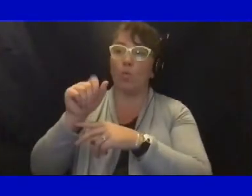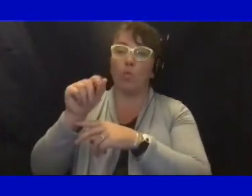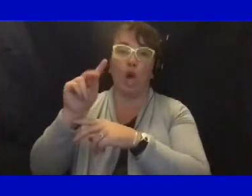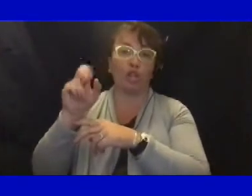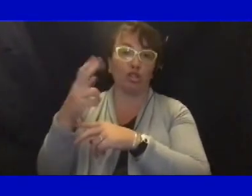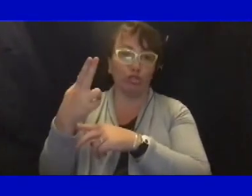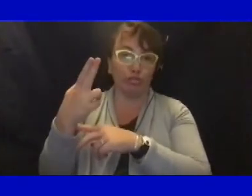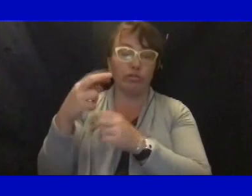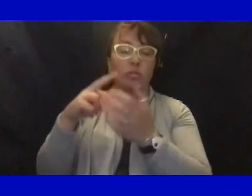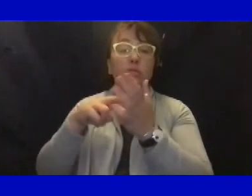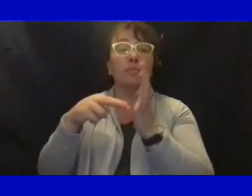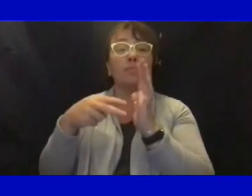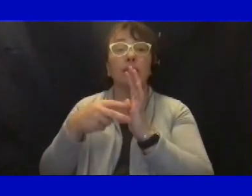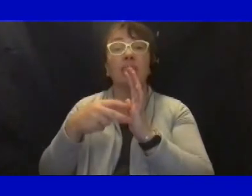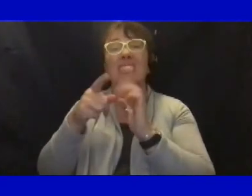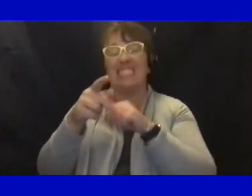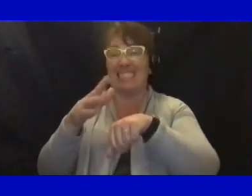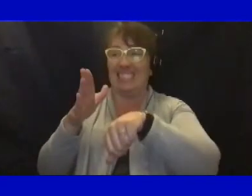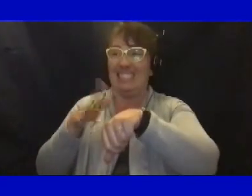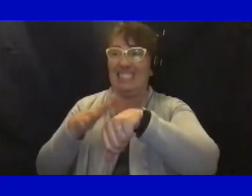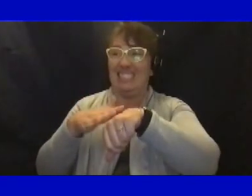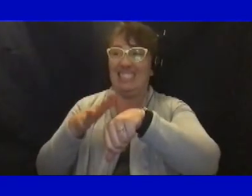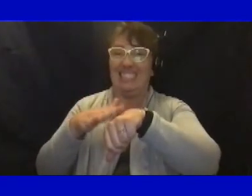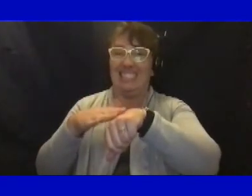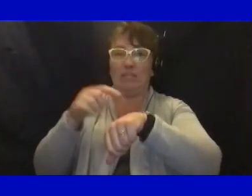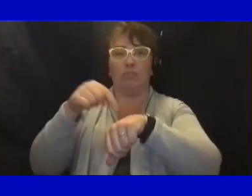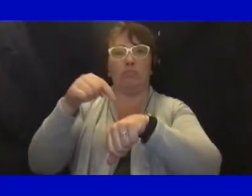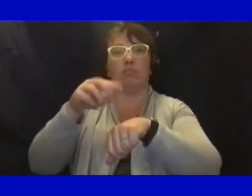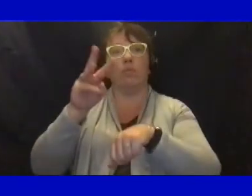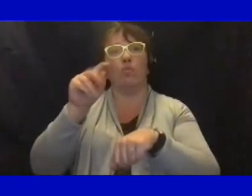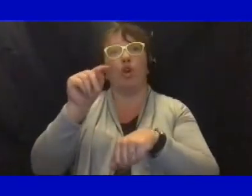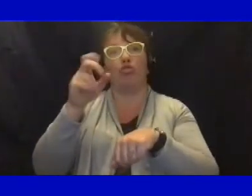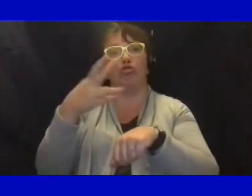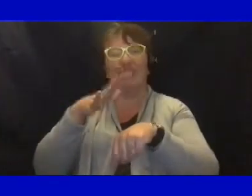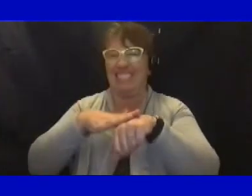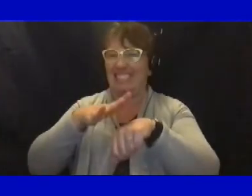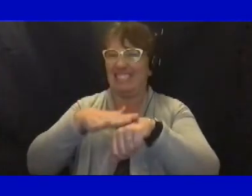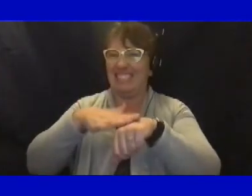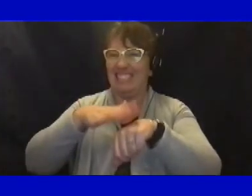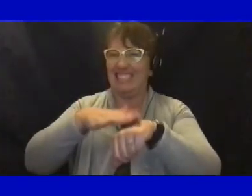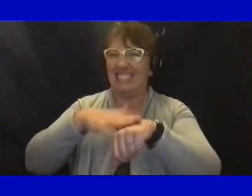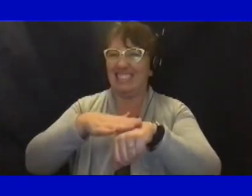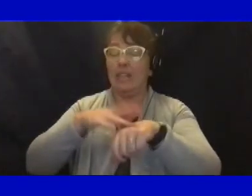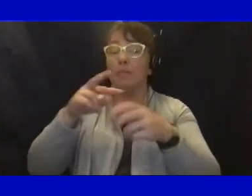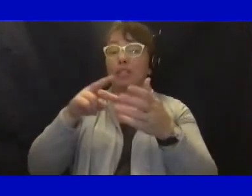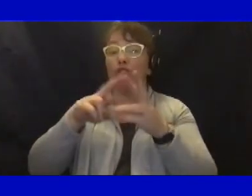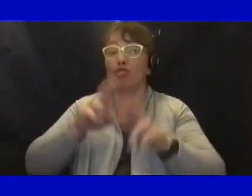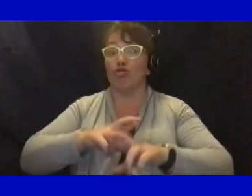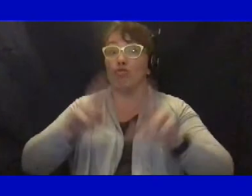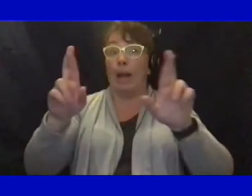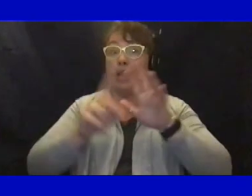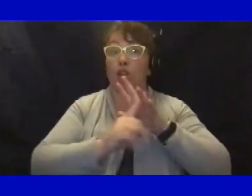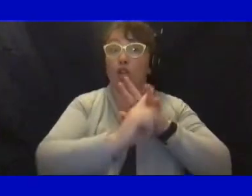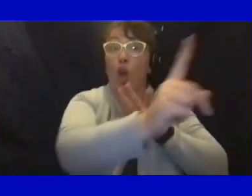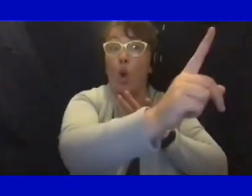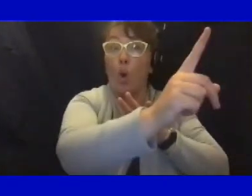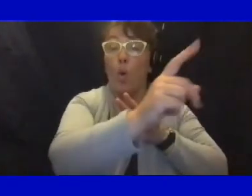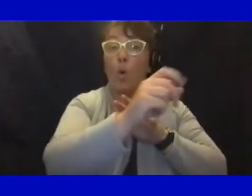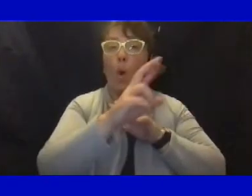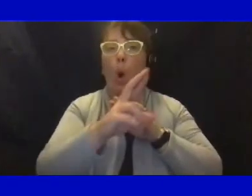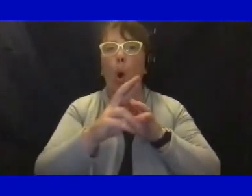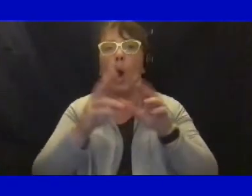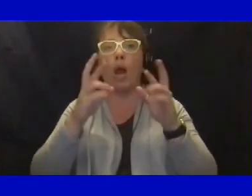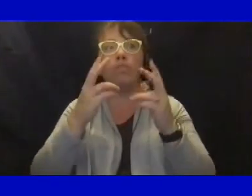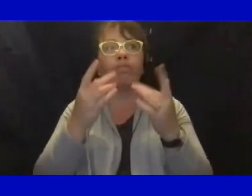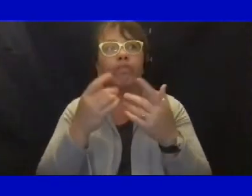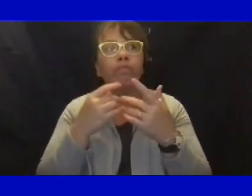where you need to not only be ready, but you need to even be ready to go or even go. So once you get to the watch mode within 1